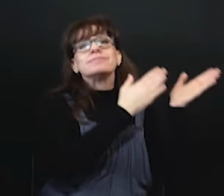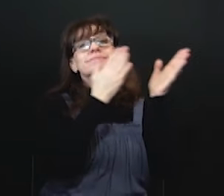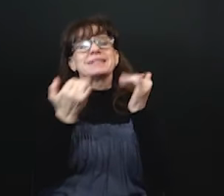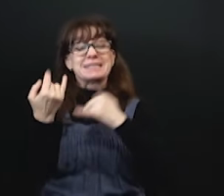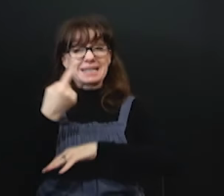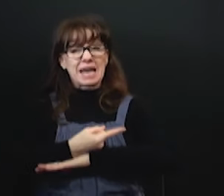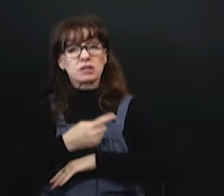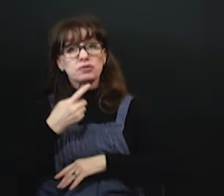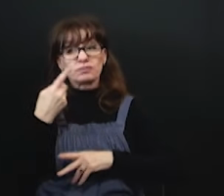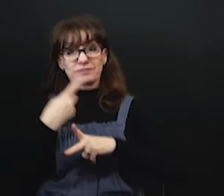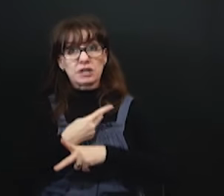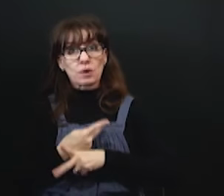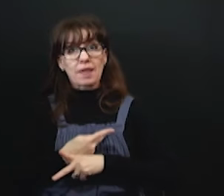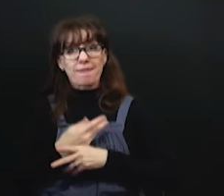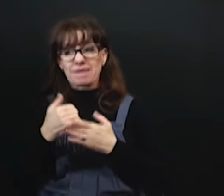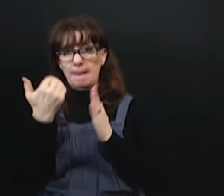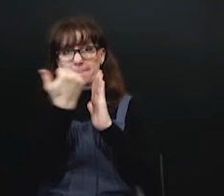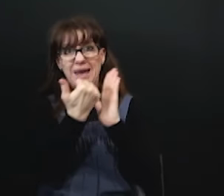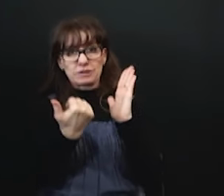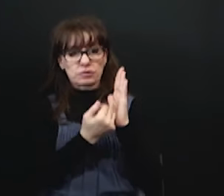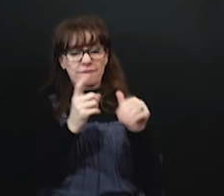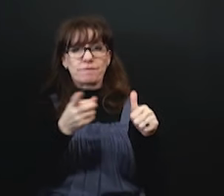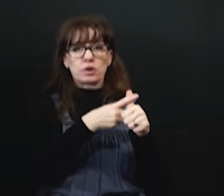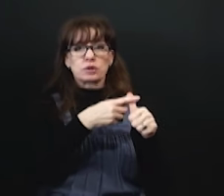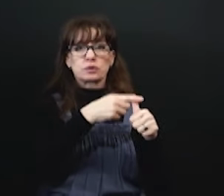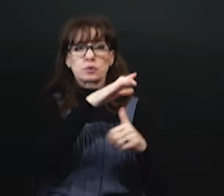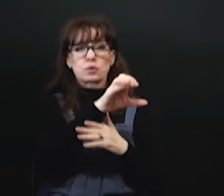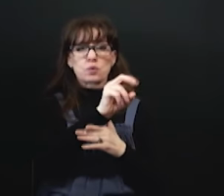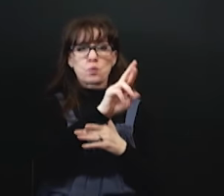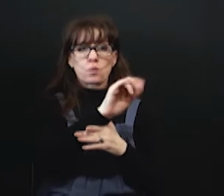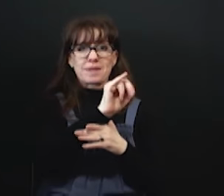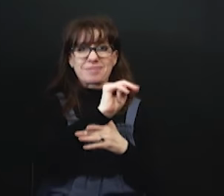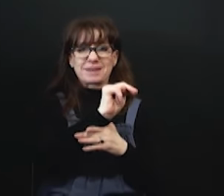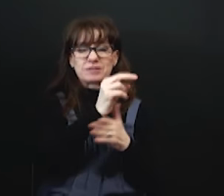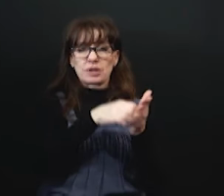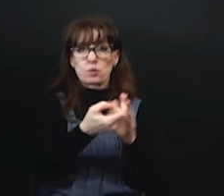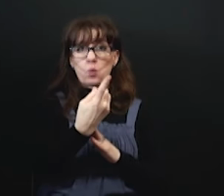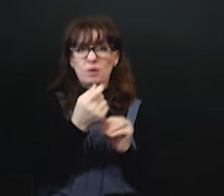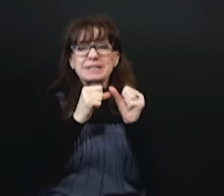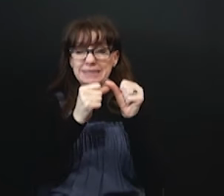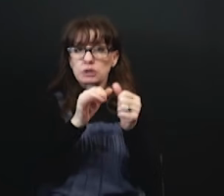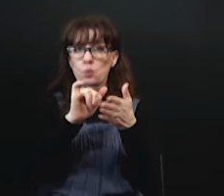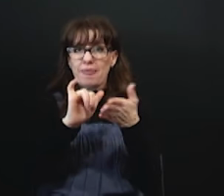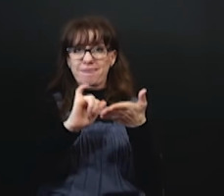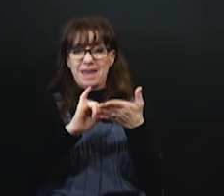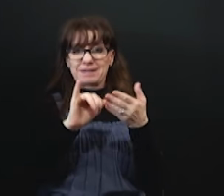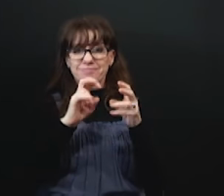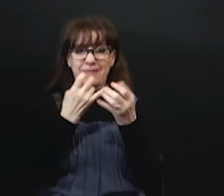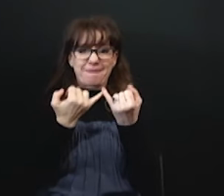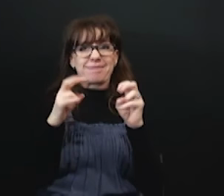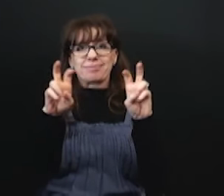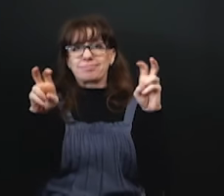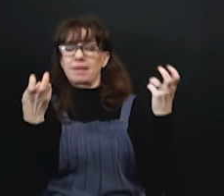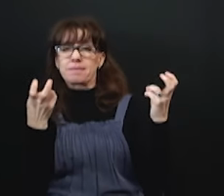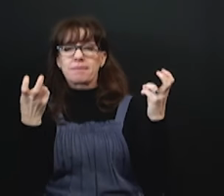already surmised through this passage from 1 Corinthians chapter 1, we're going to continue in that vein. And so